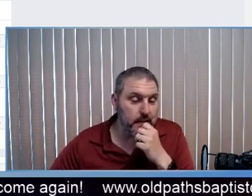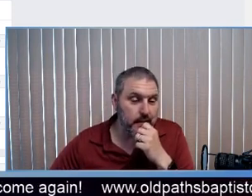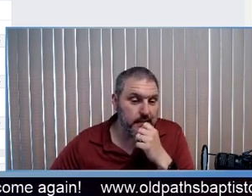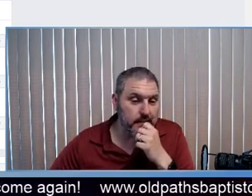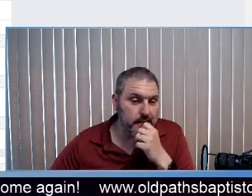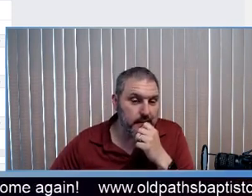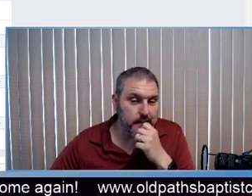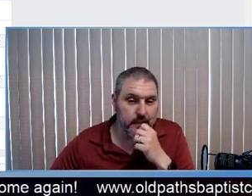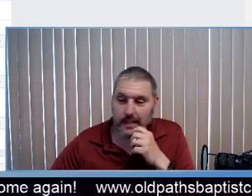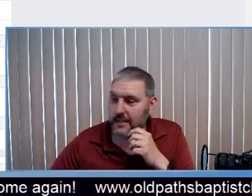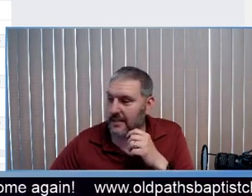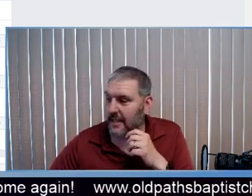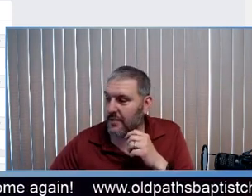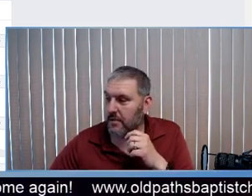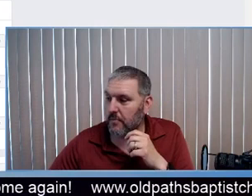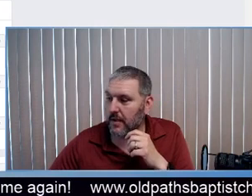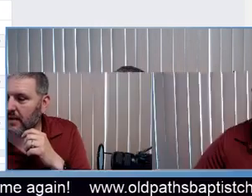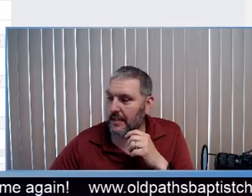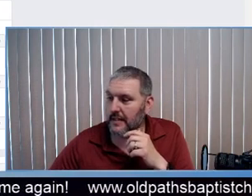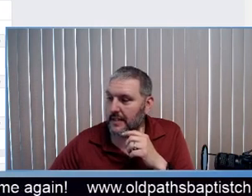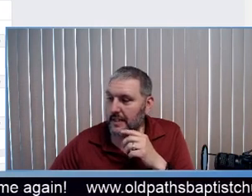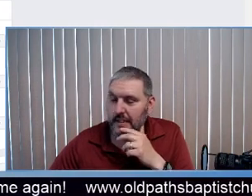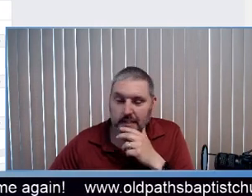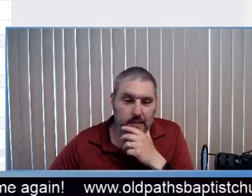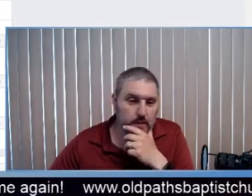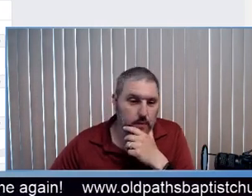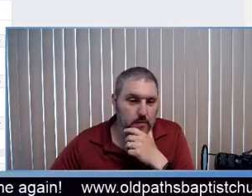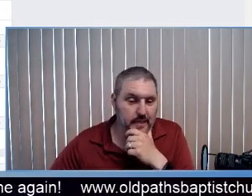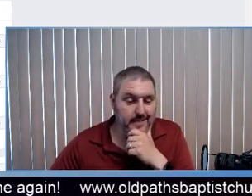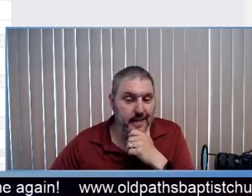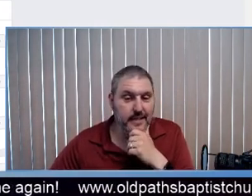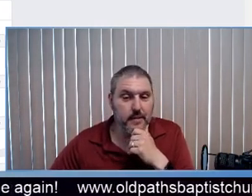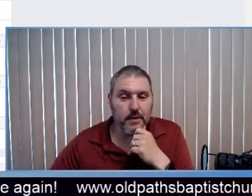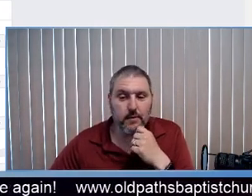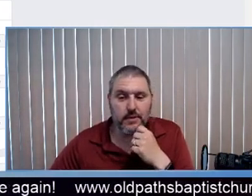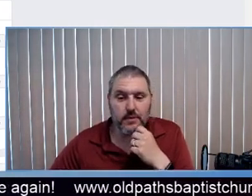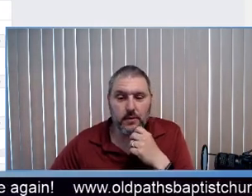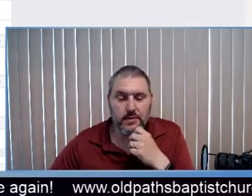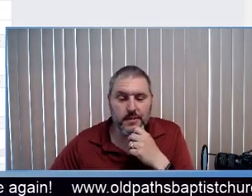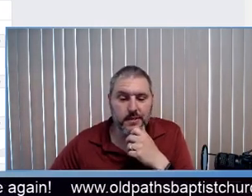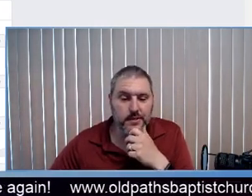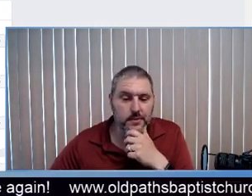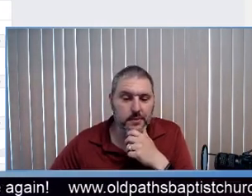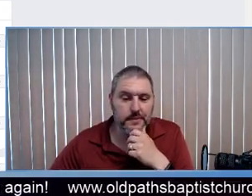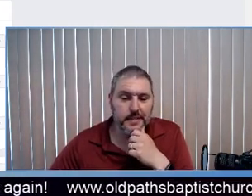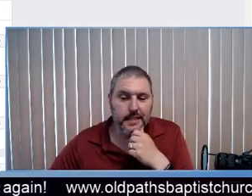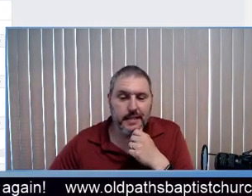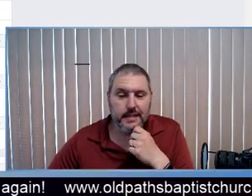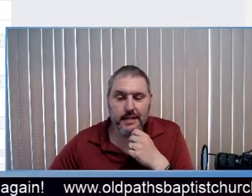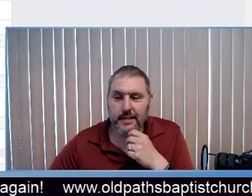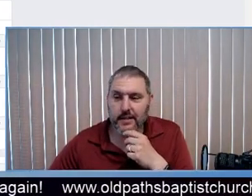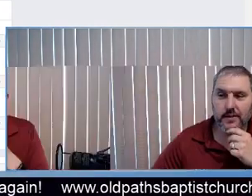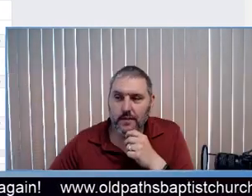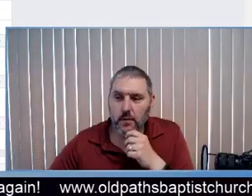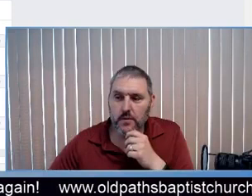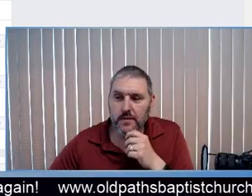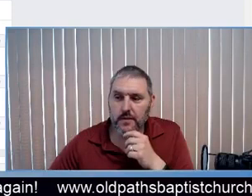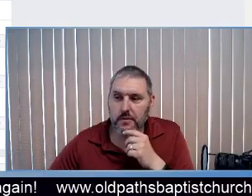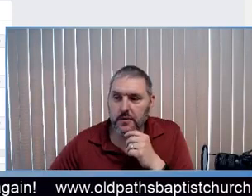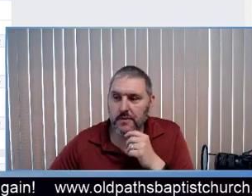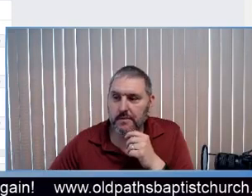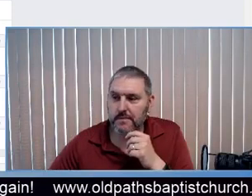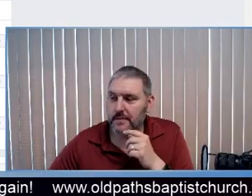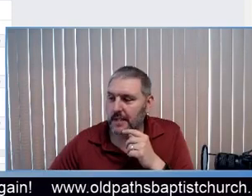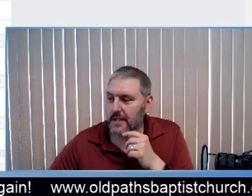God for that. And it's an answer to prayer. And we're pretty excited about what the Lord's going to do there and look forward to